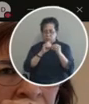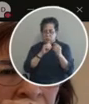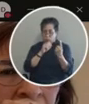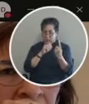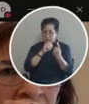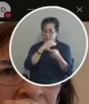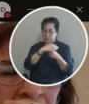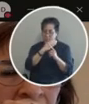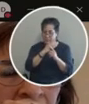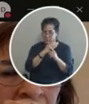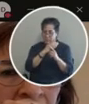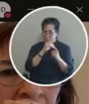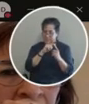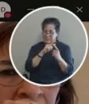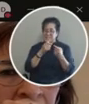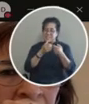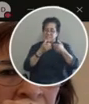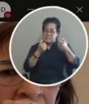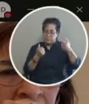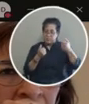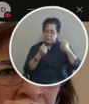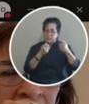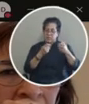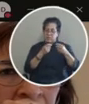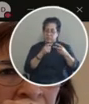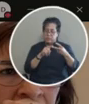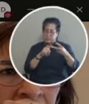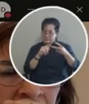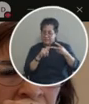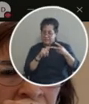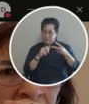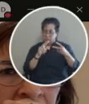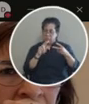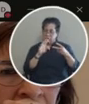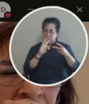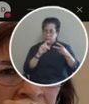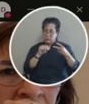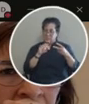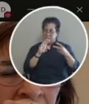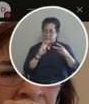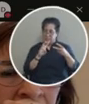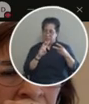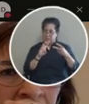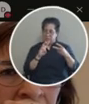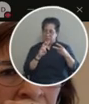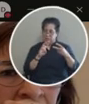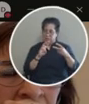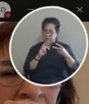the budget transfer, separately from number 2, which is the $6.6 million.